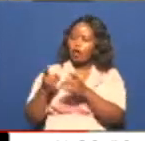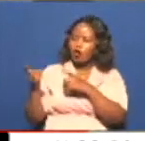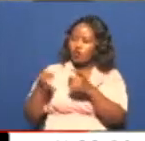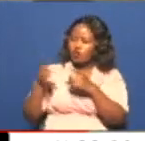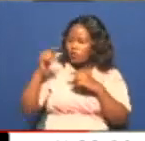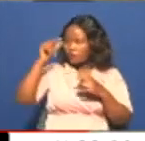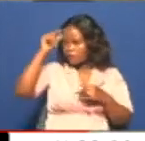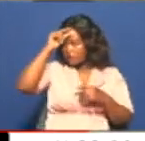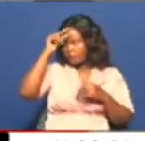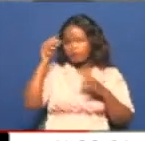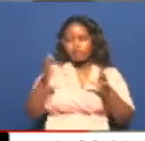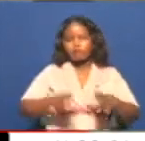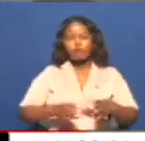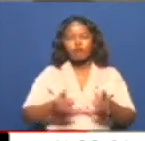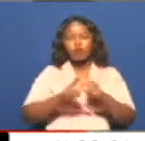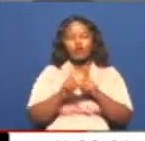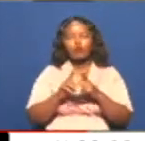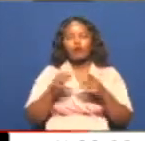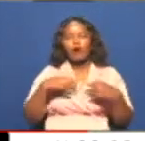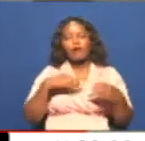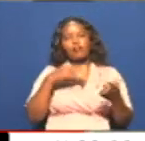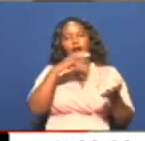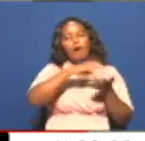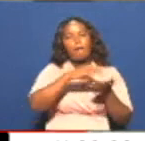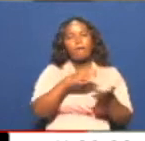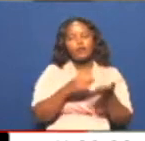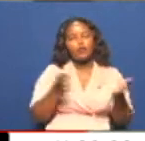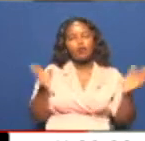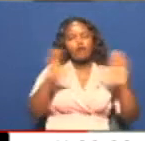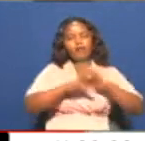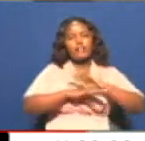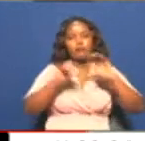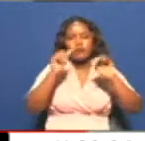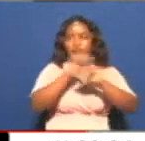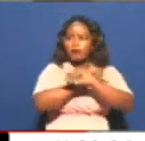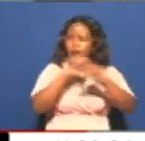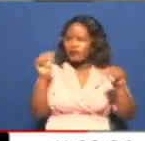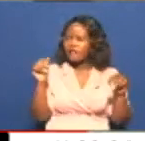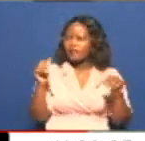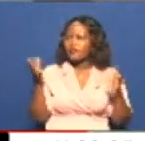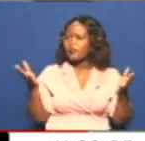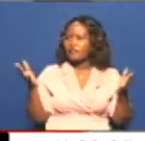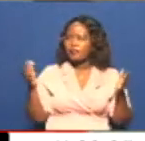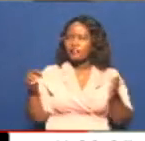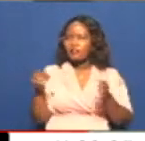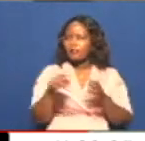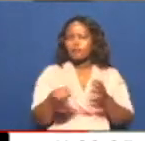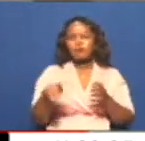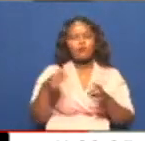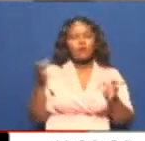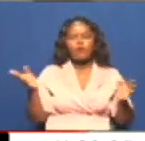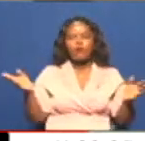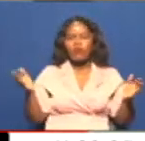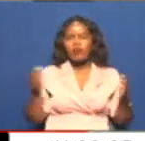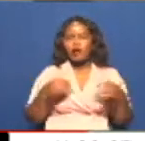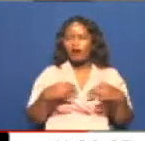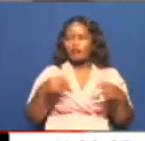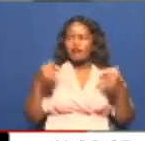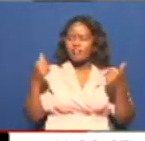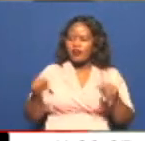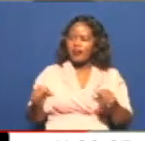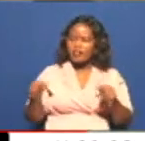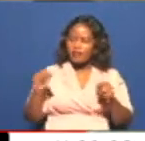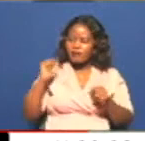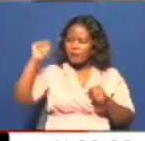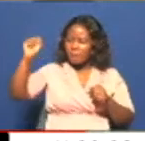still holding the position of deputy president. Yes. So we do not have that political morality mm-hmm.